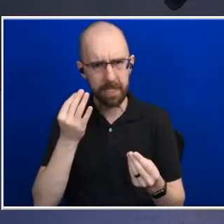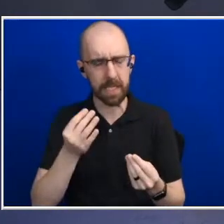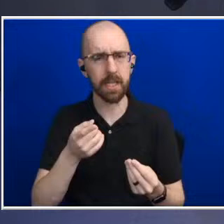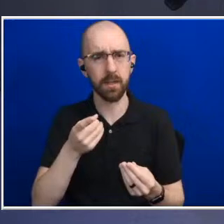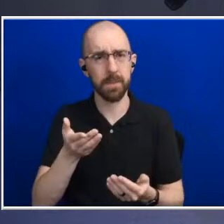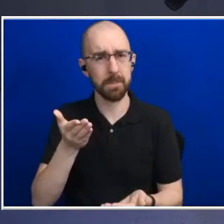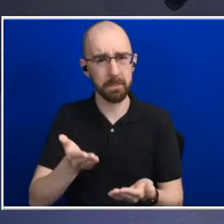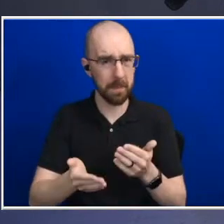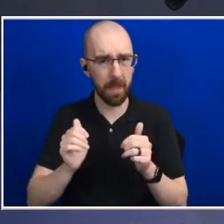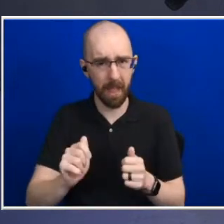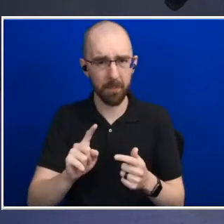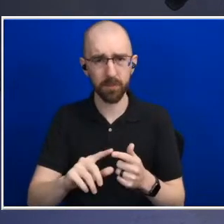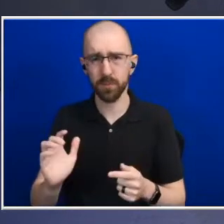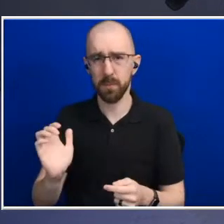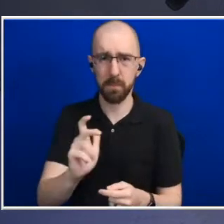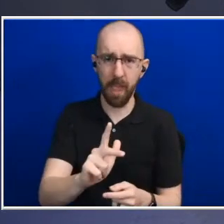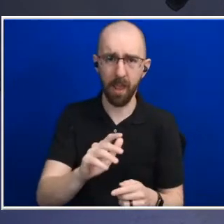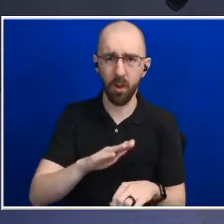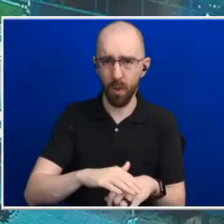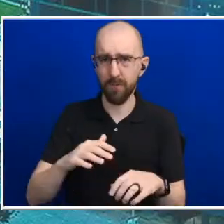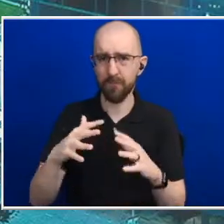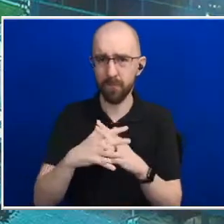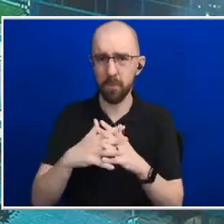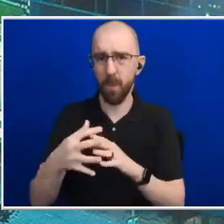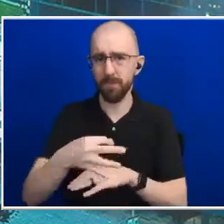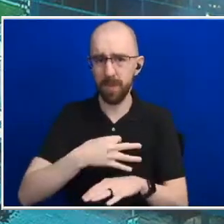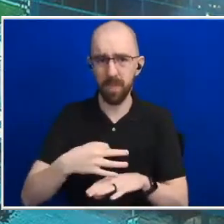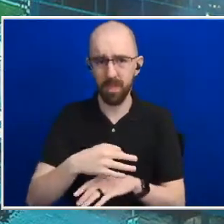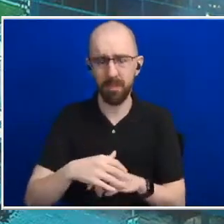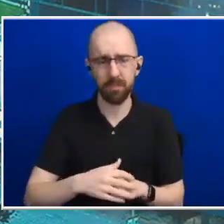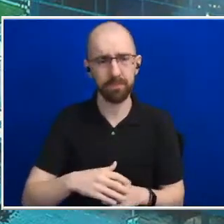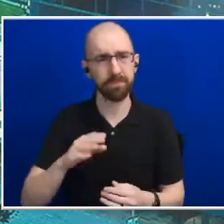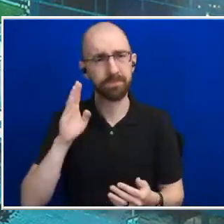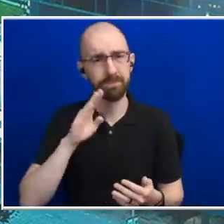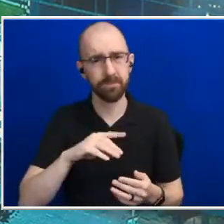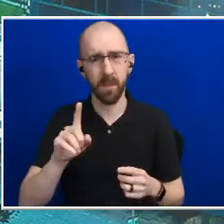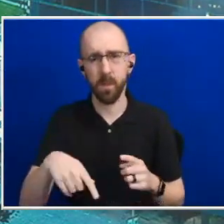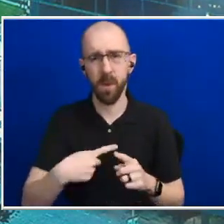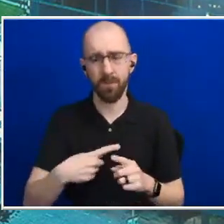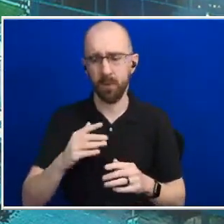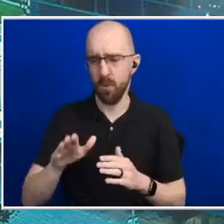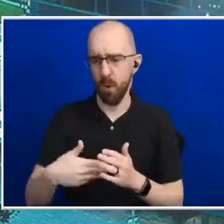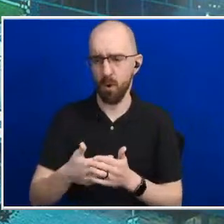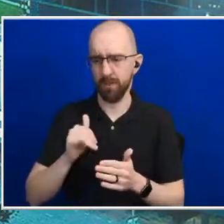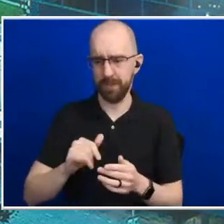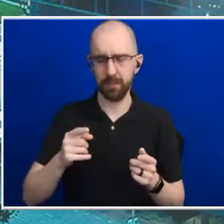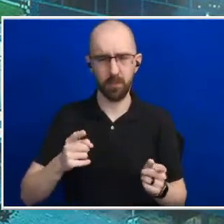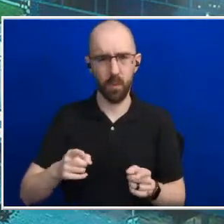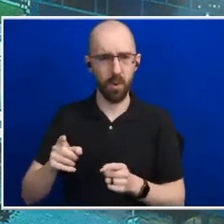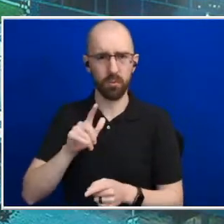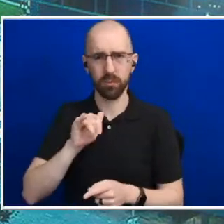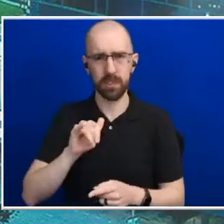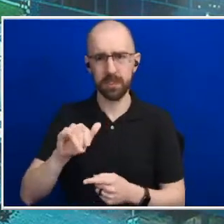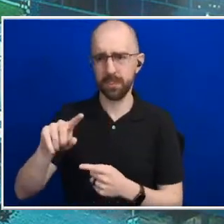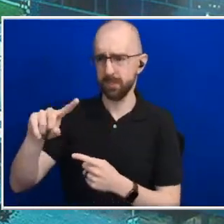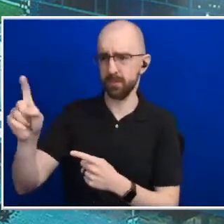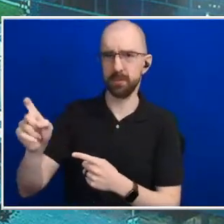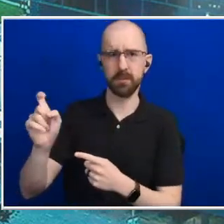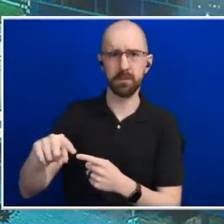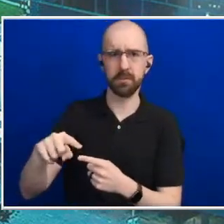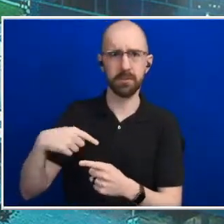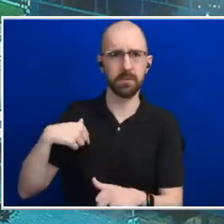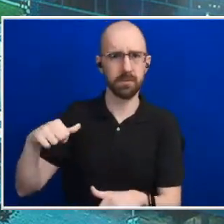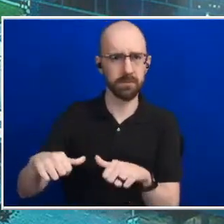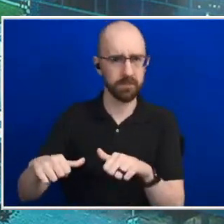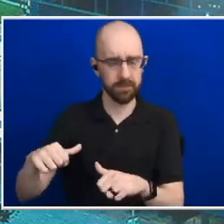back to the football field? You know, when all this was going on, it was really a big question mark. But after the